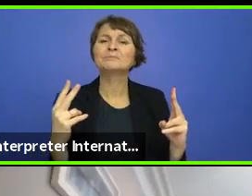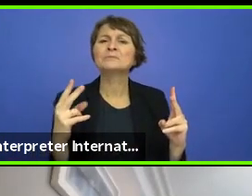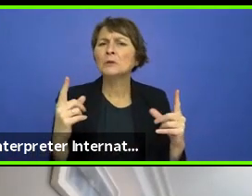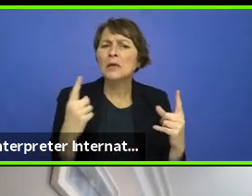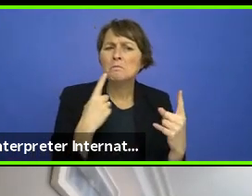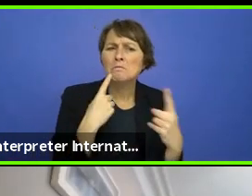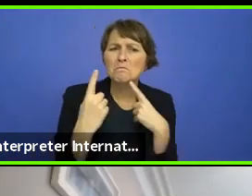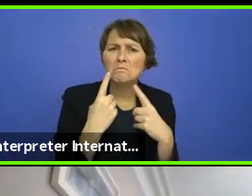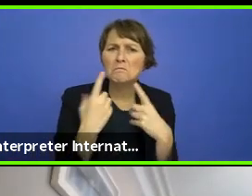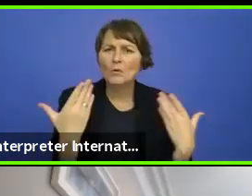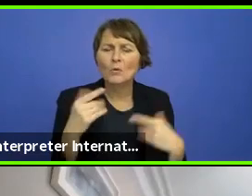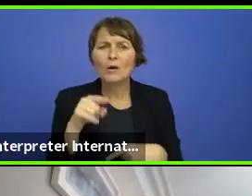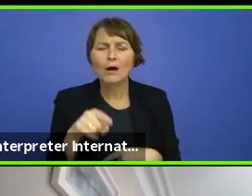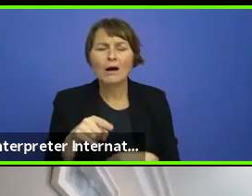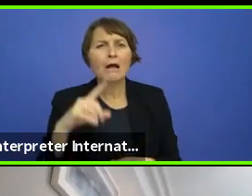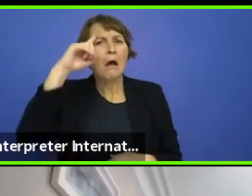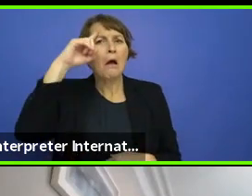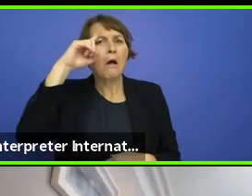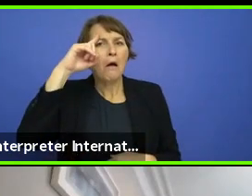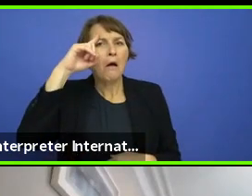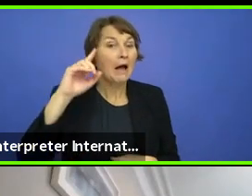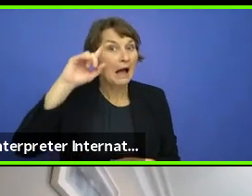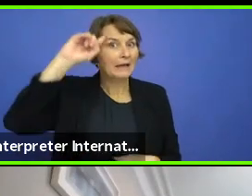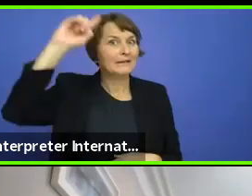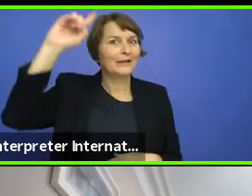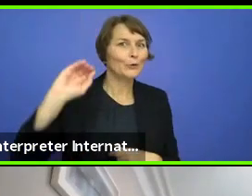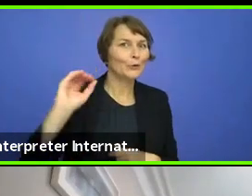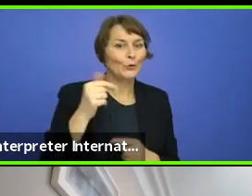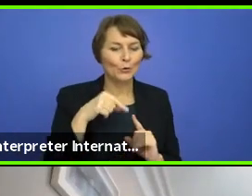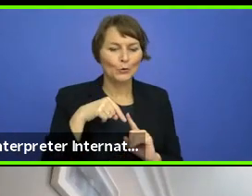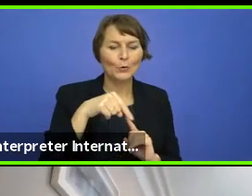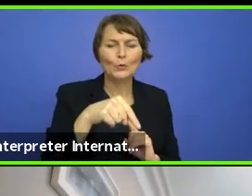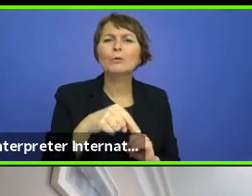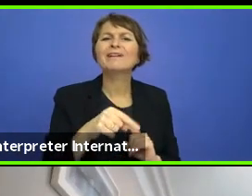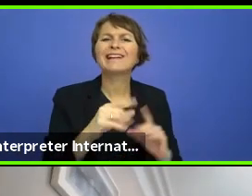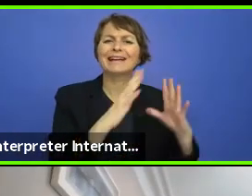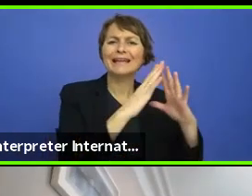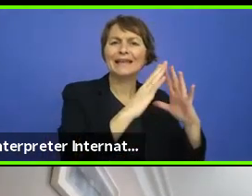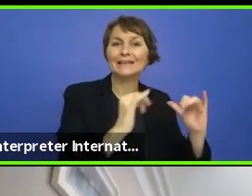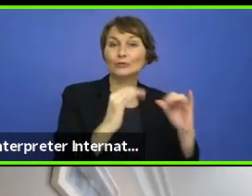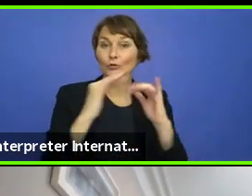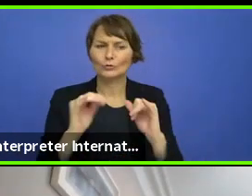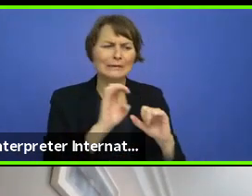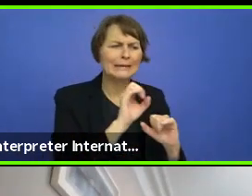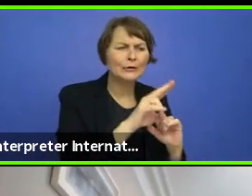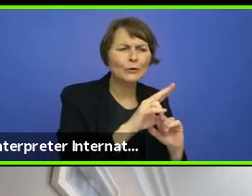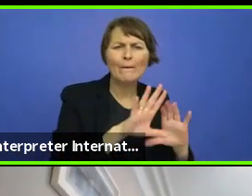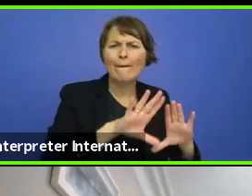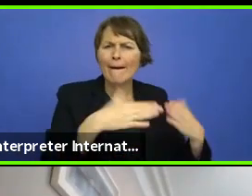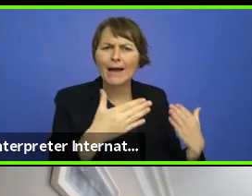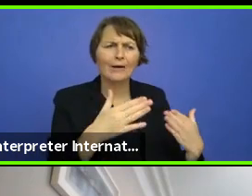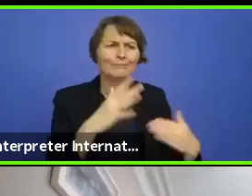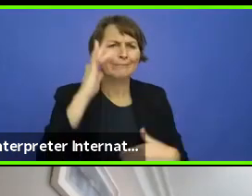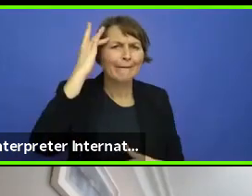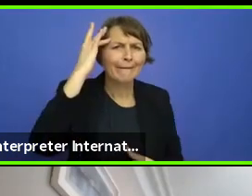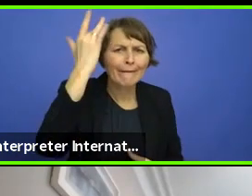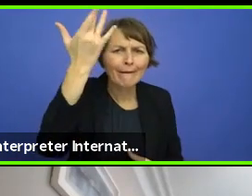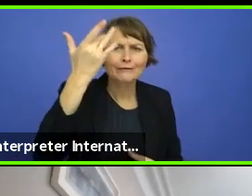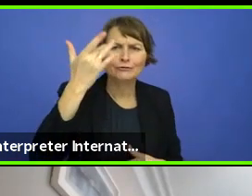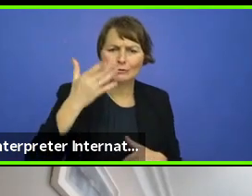in the different institutions on the topic of working conditions of artists and cultural professionals.